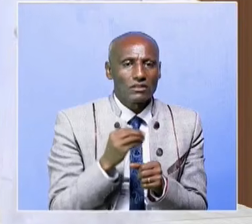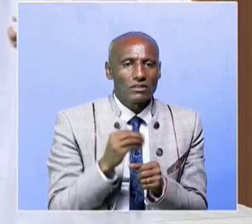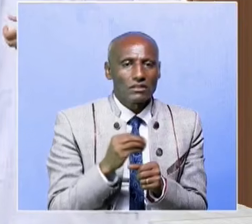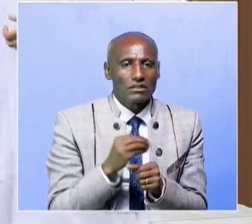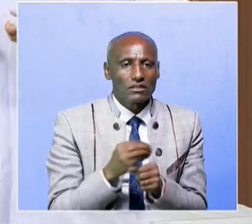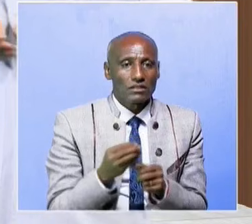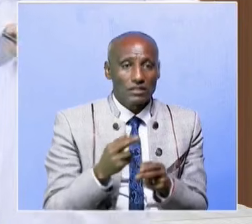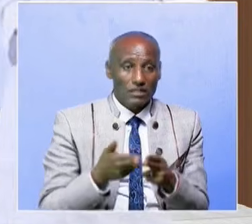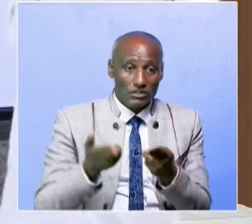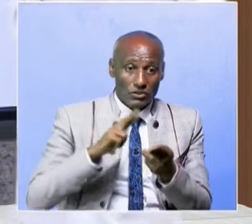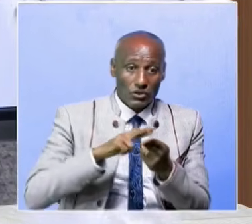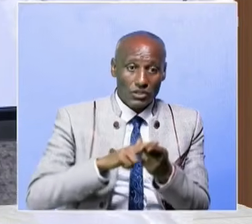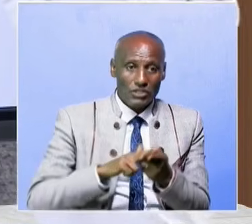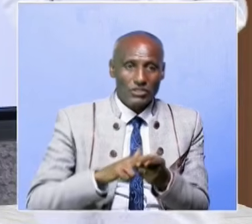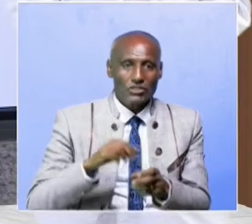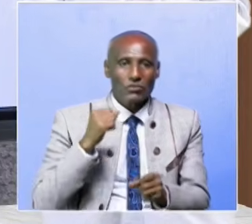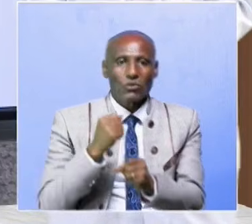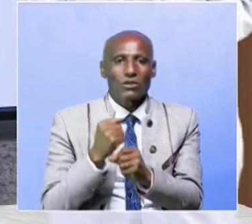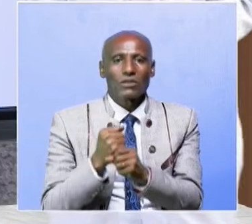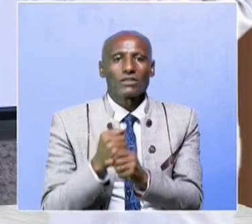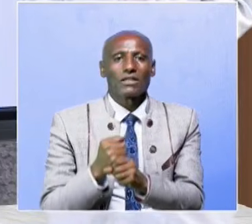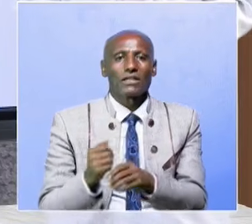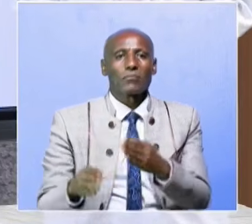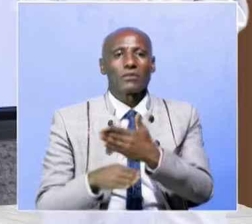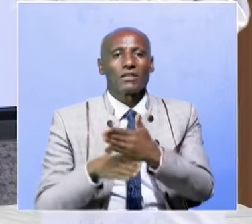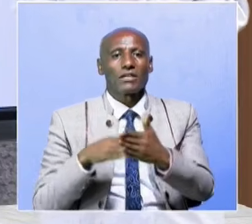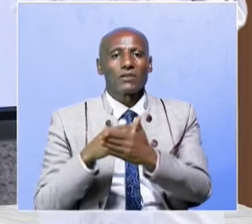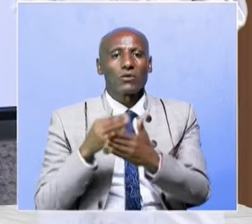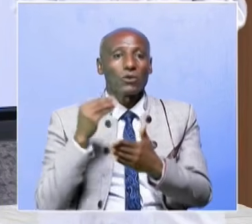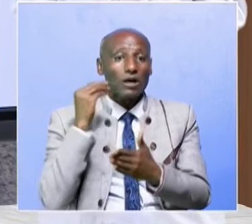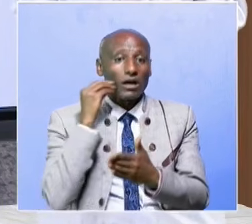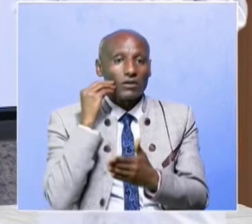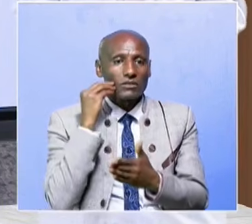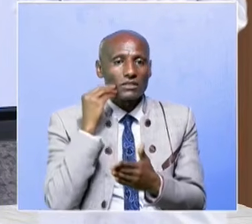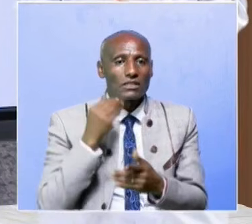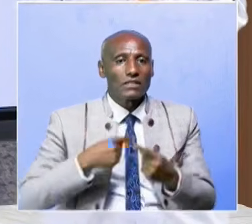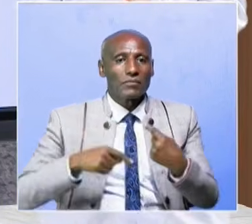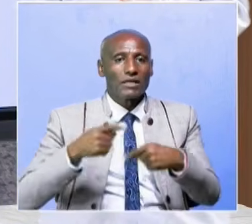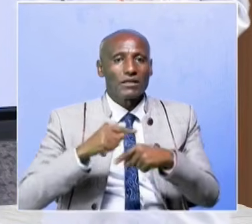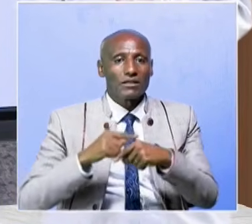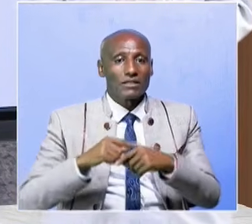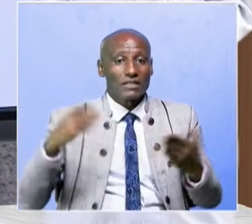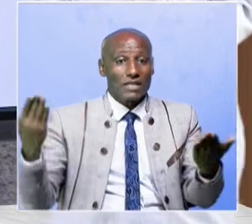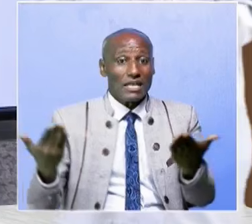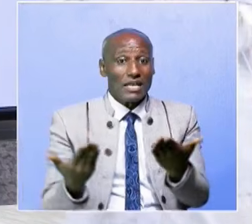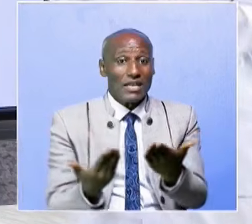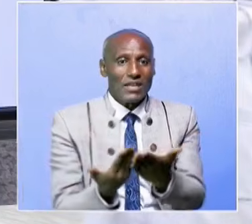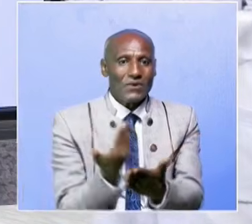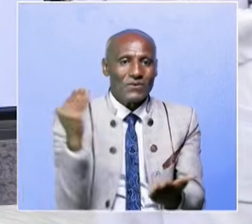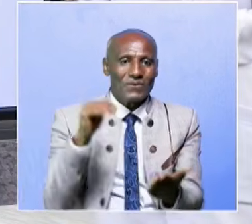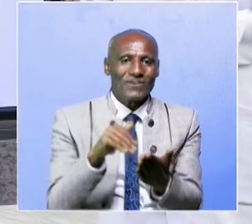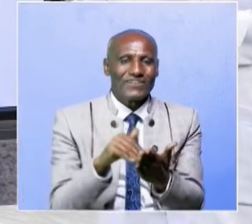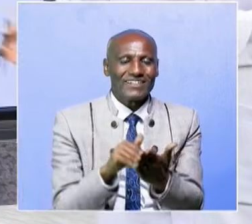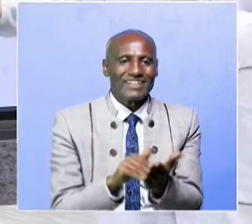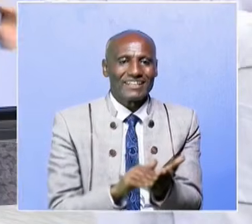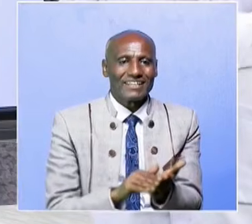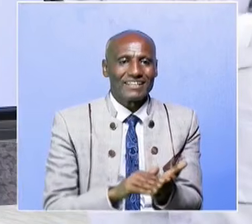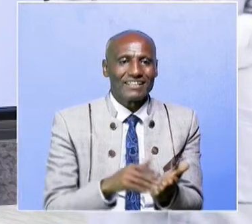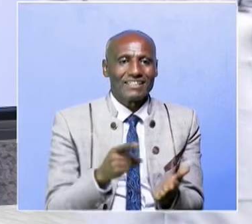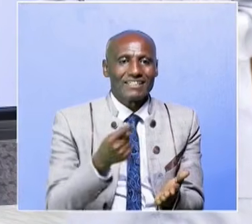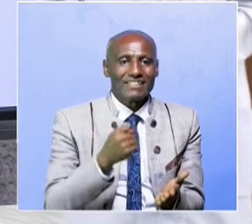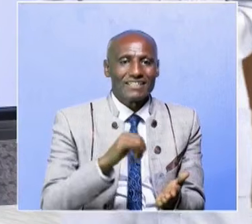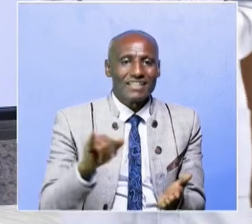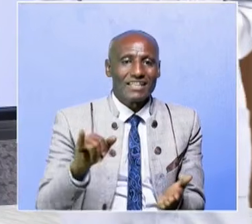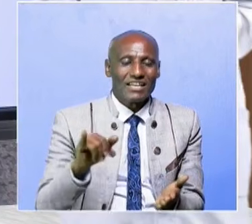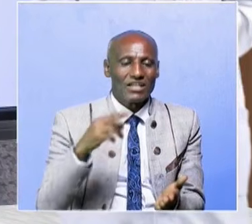a restoration work on that building or on that house, it becomes new again. So they use this word